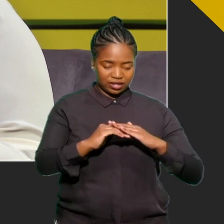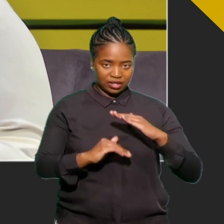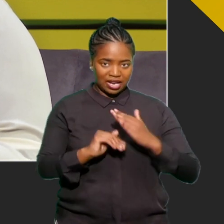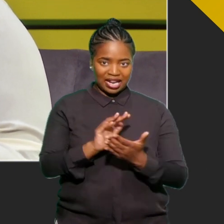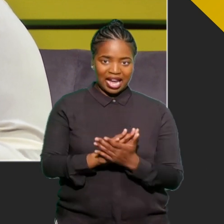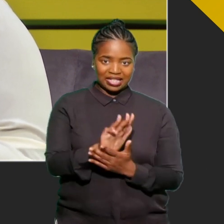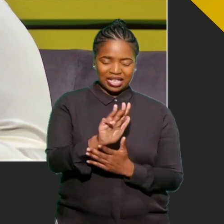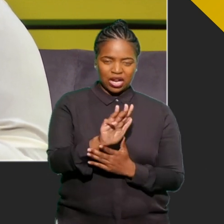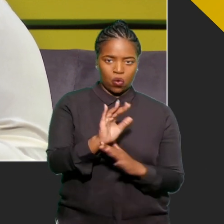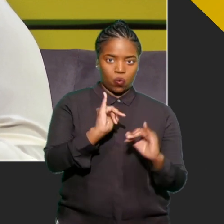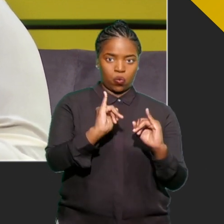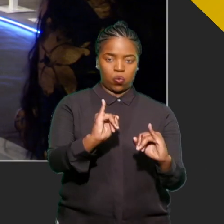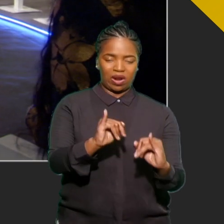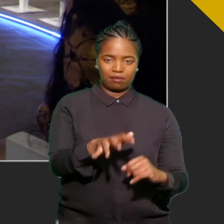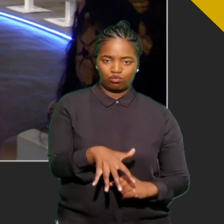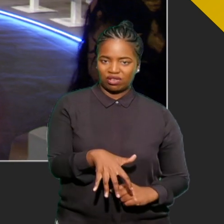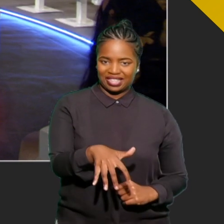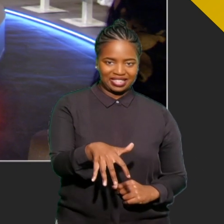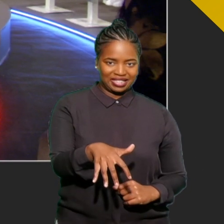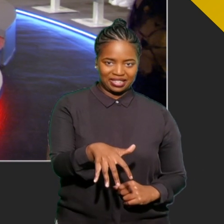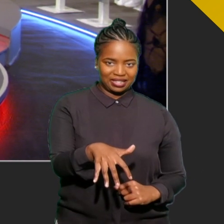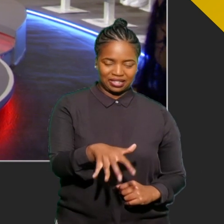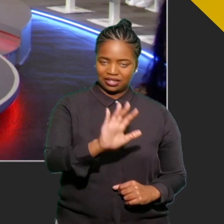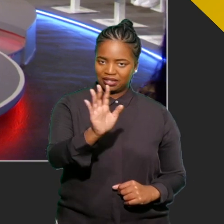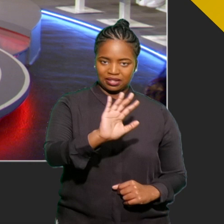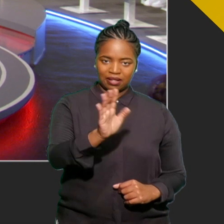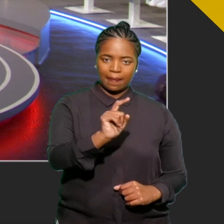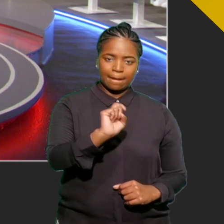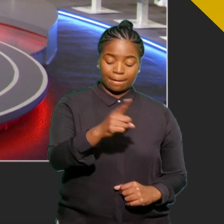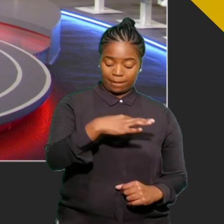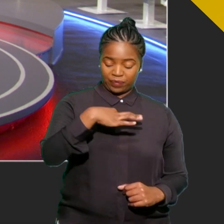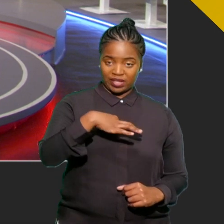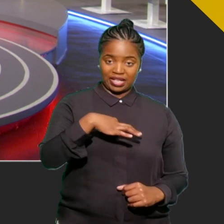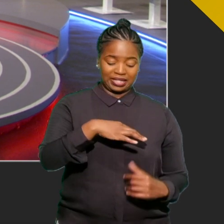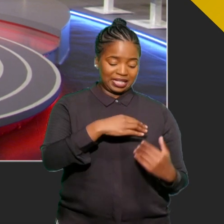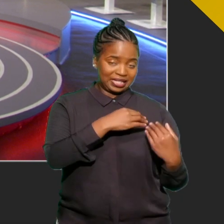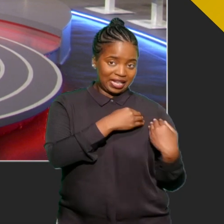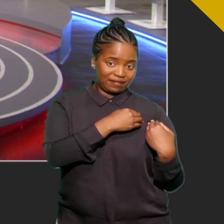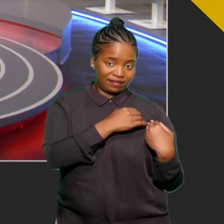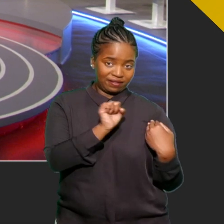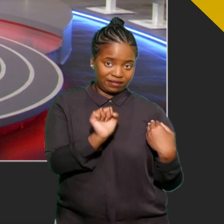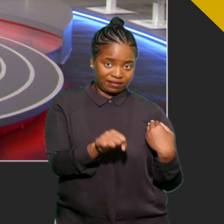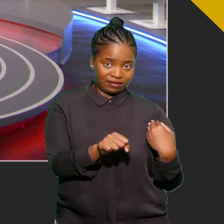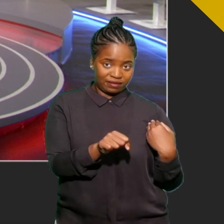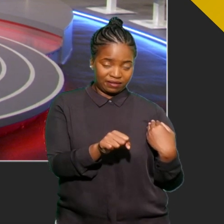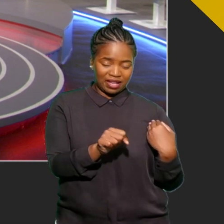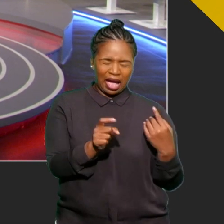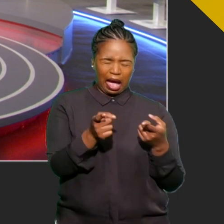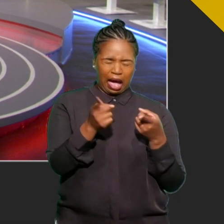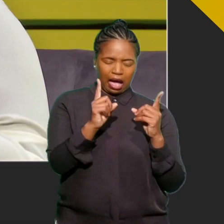as a high-risk pregnancy. Just to make sure that all girls are safe in general. But the higher